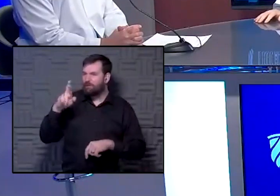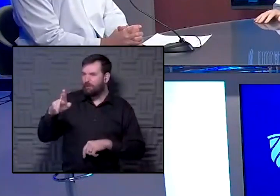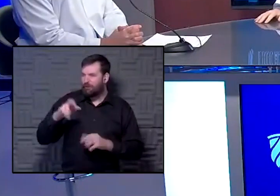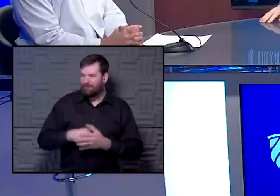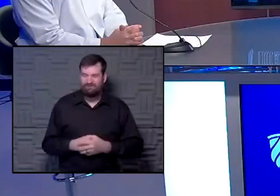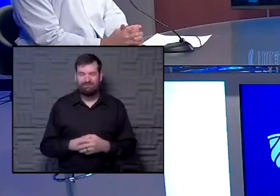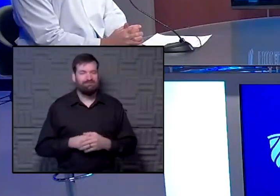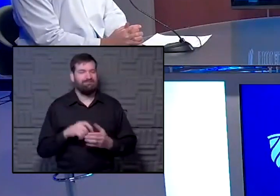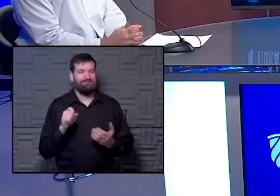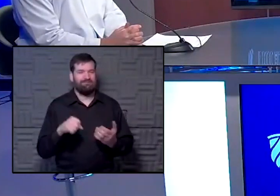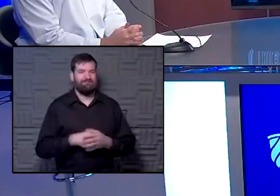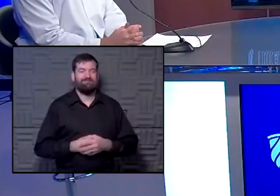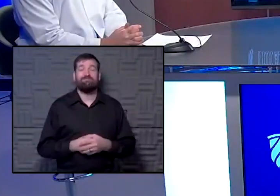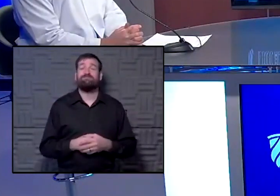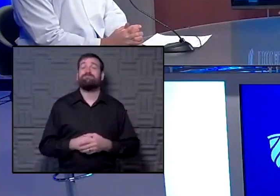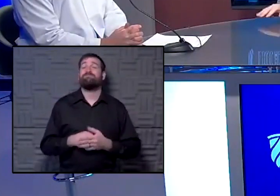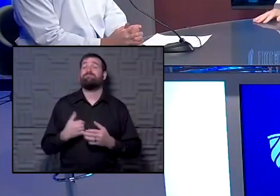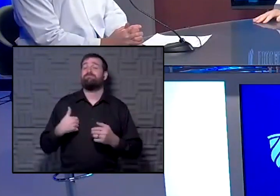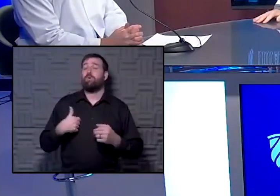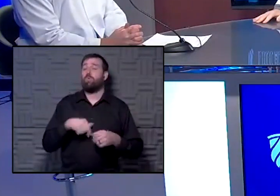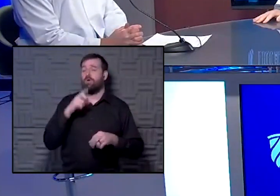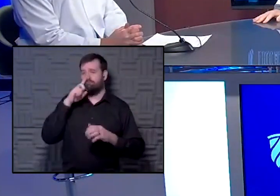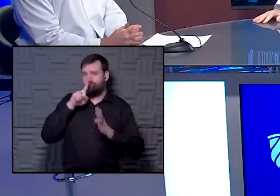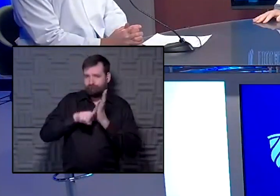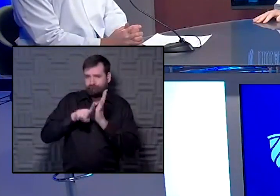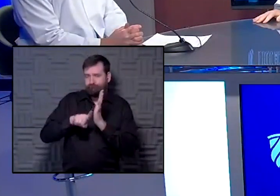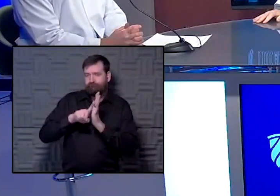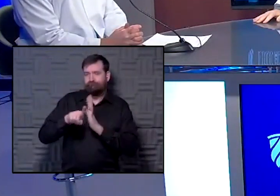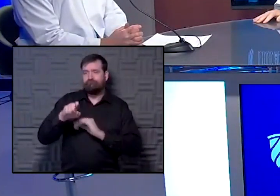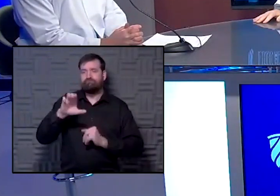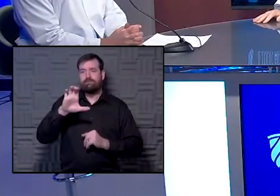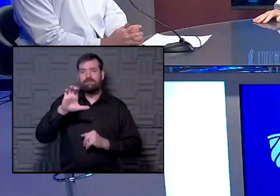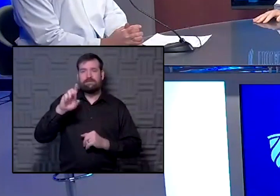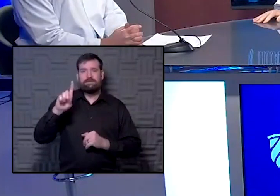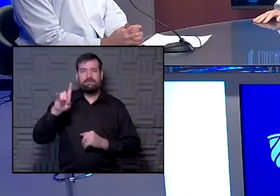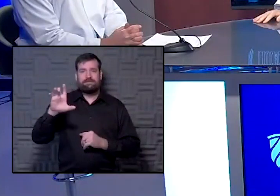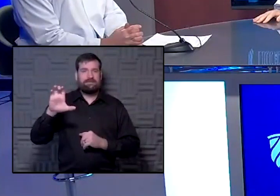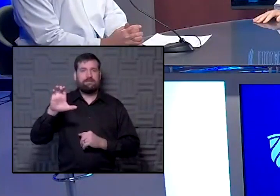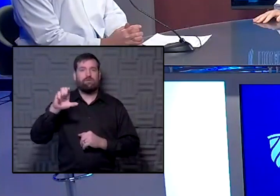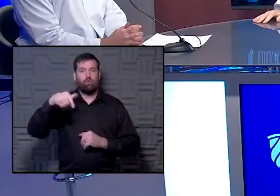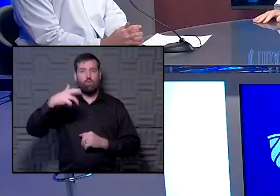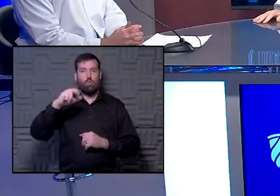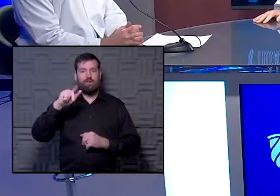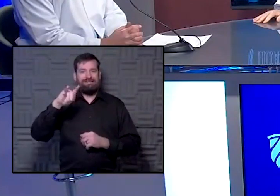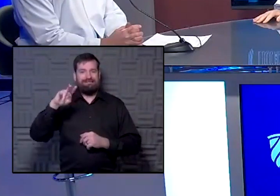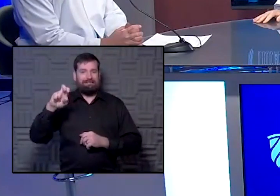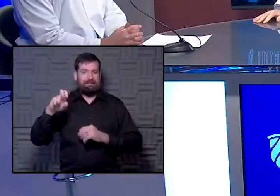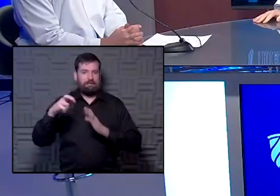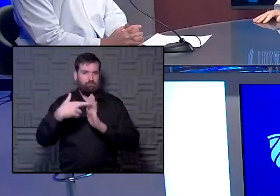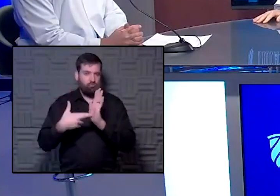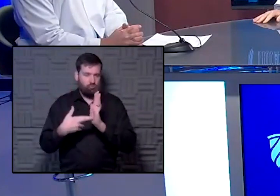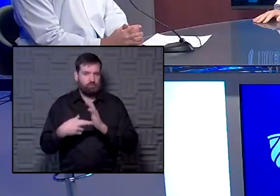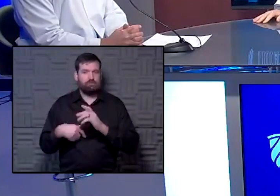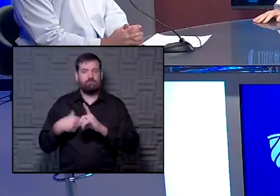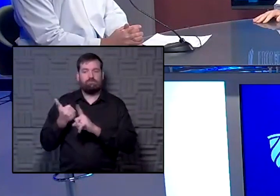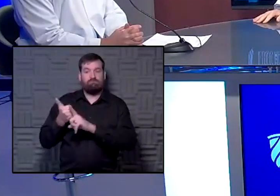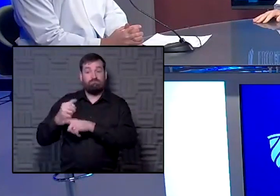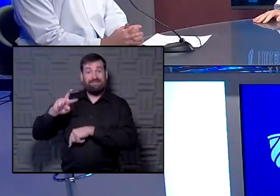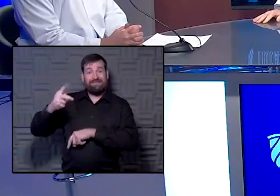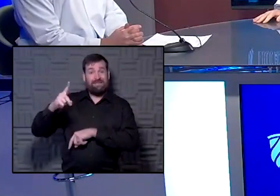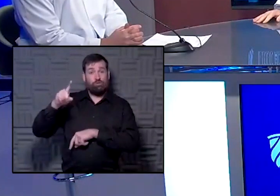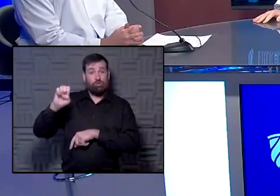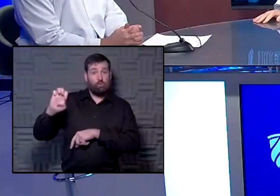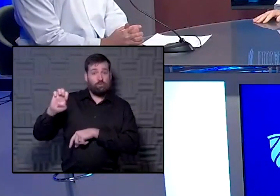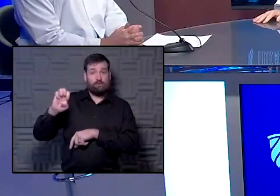So as we're looking at the CDC quarantine guidelines that just came out saying people with their second dose of the